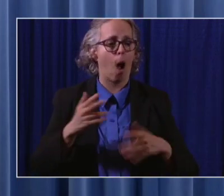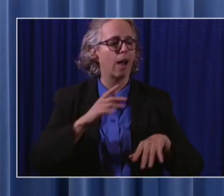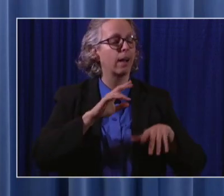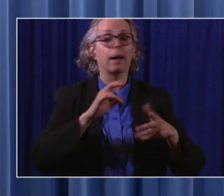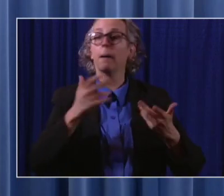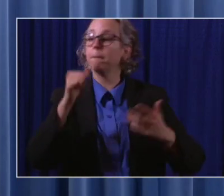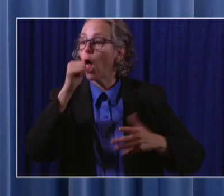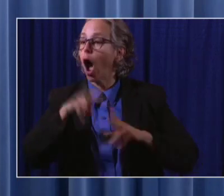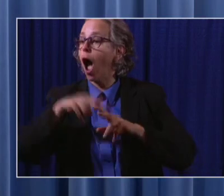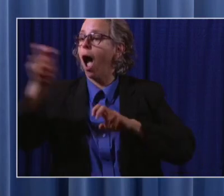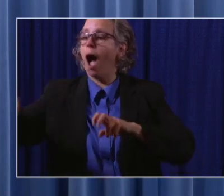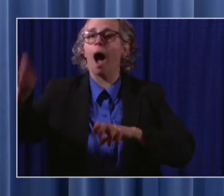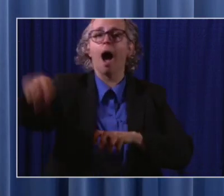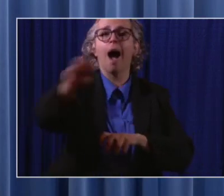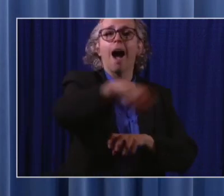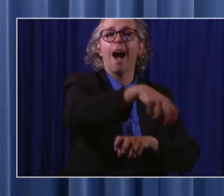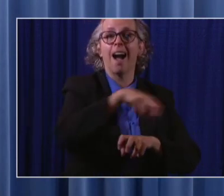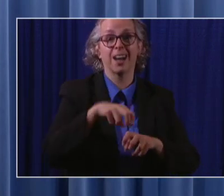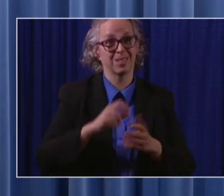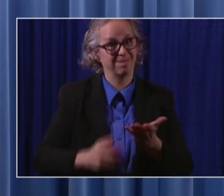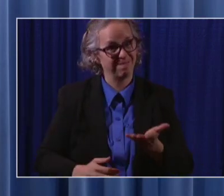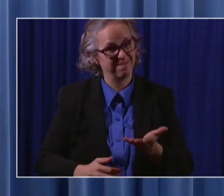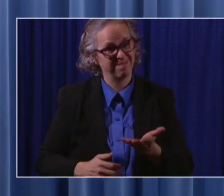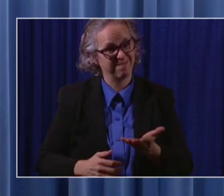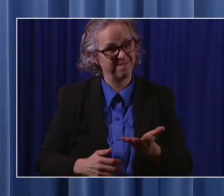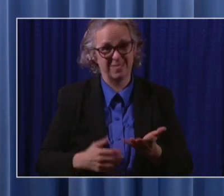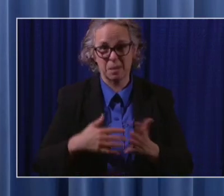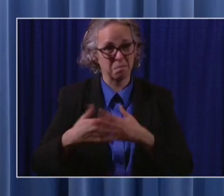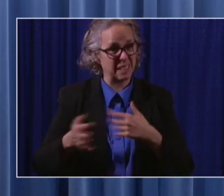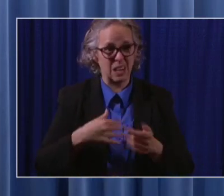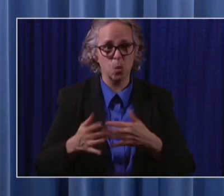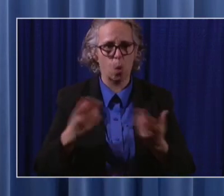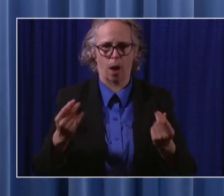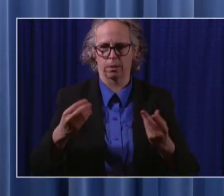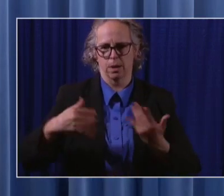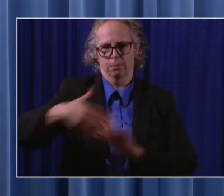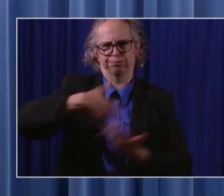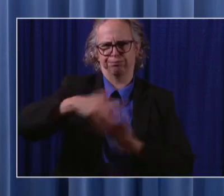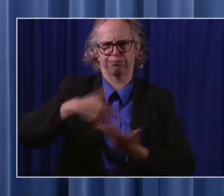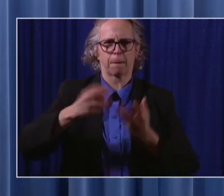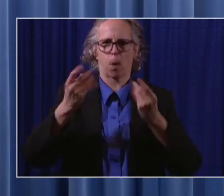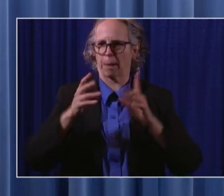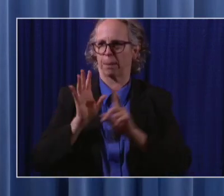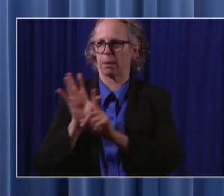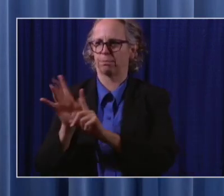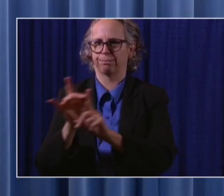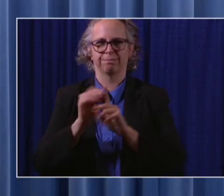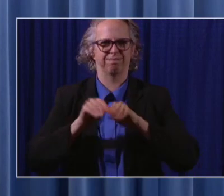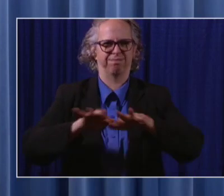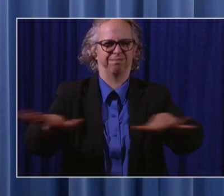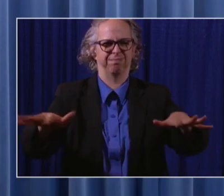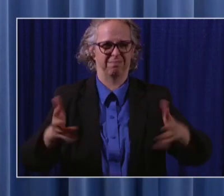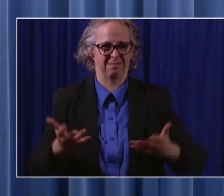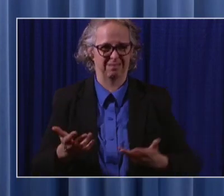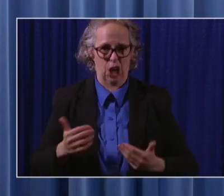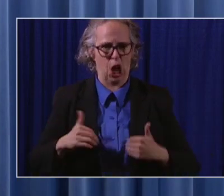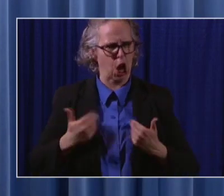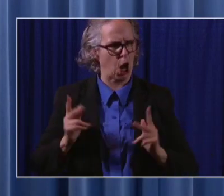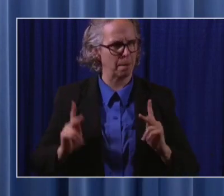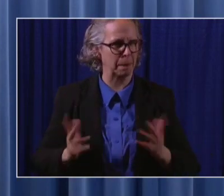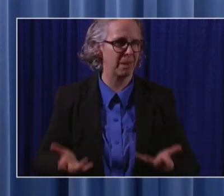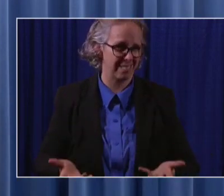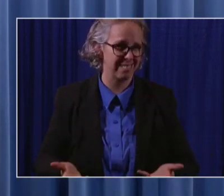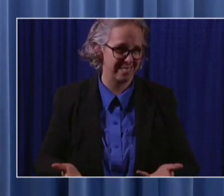way, they're interacting with a lot of different people, and this is especially true with our younger crowd. And